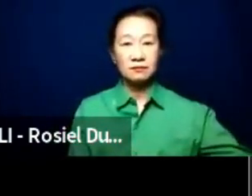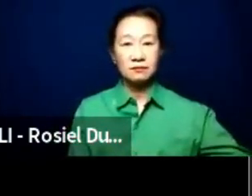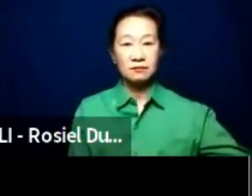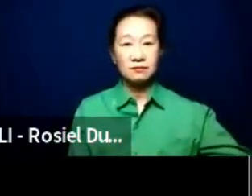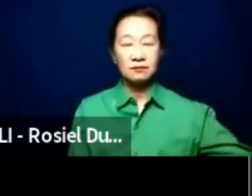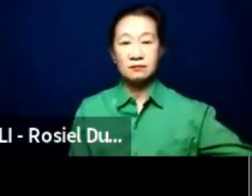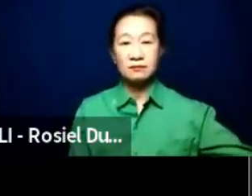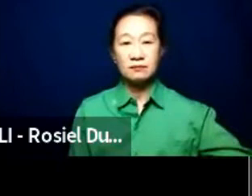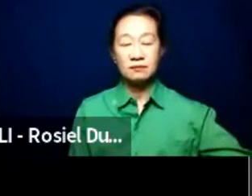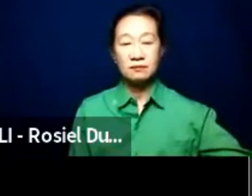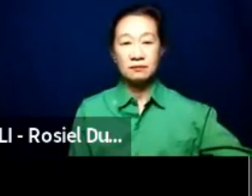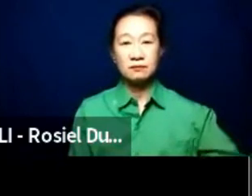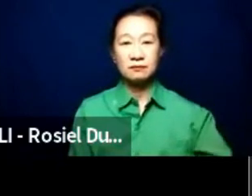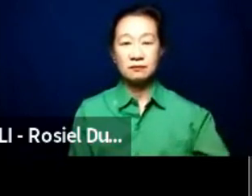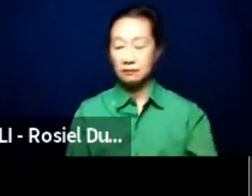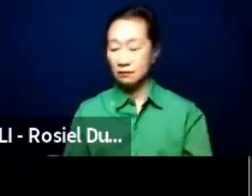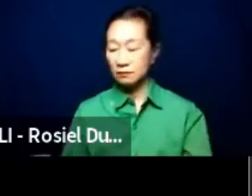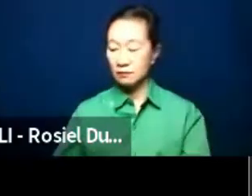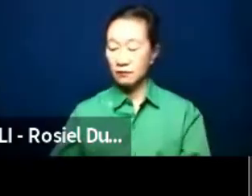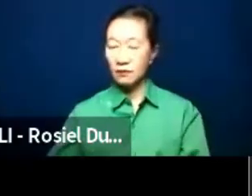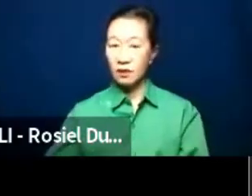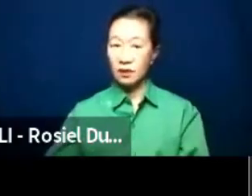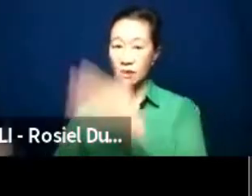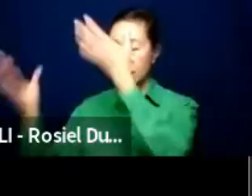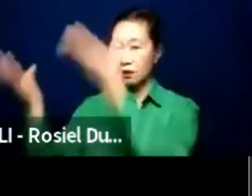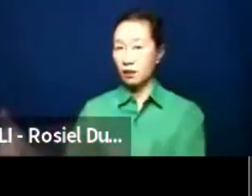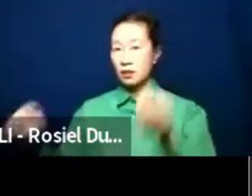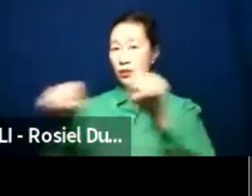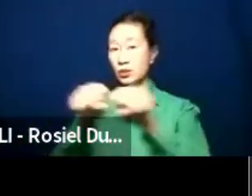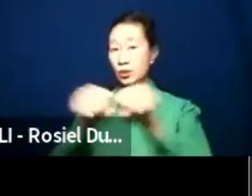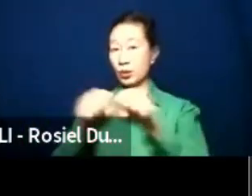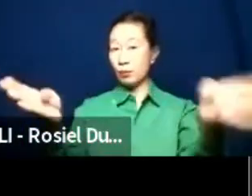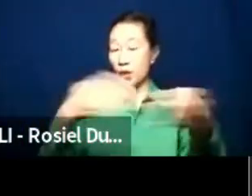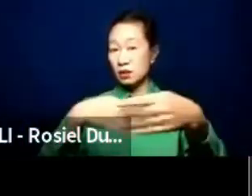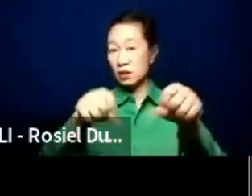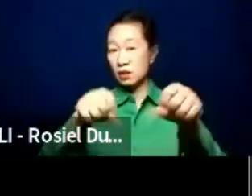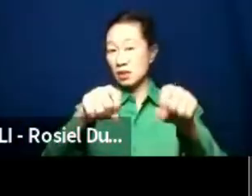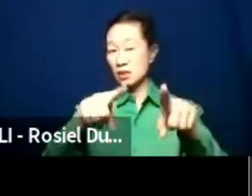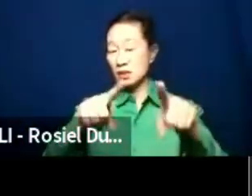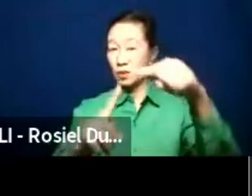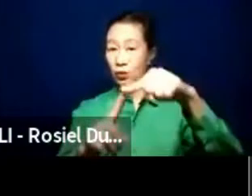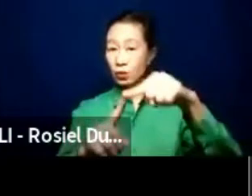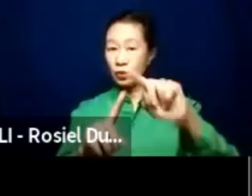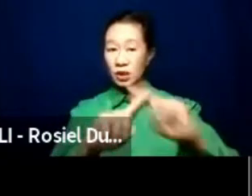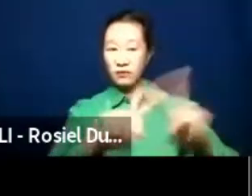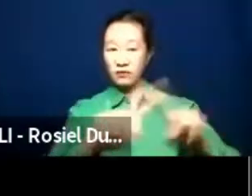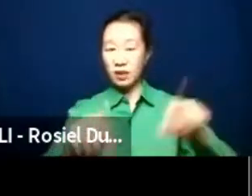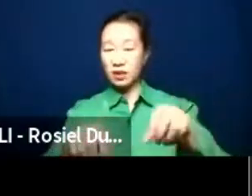and assemble it. No, and these are shoebox tasks that they sell to different schools.